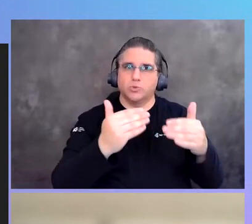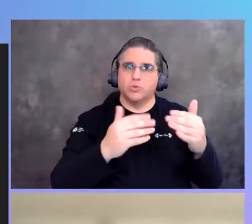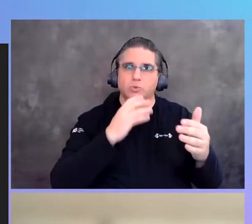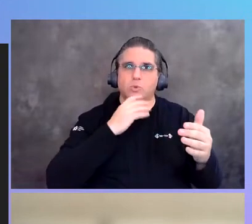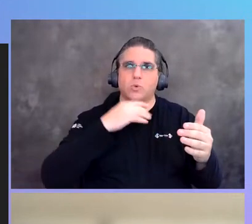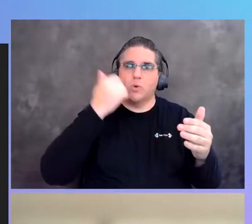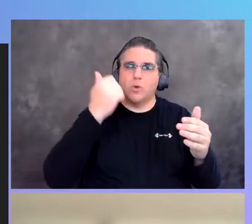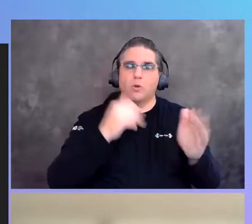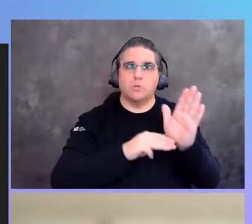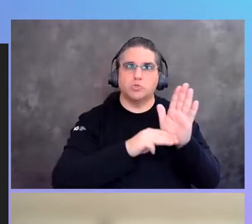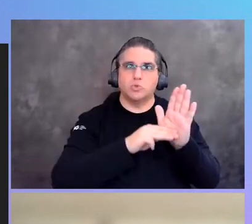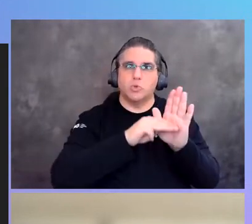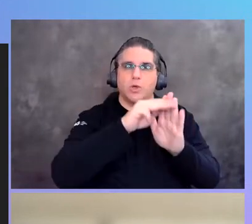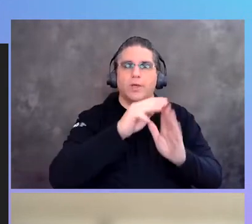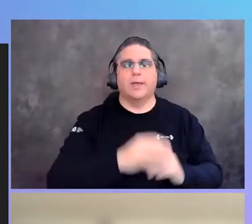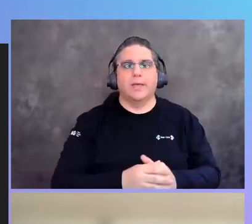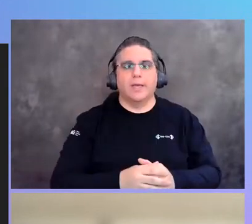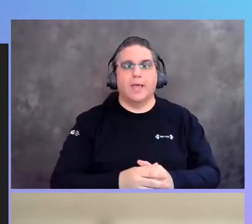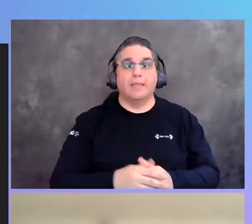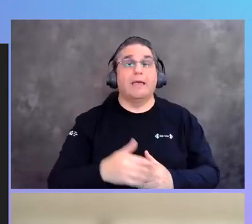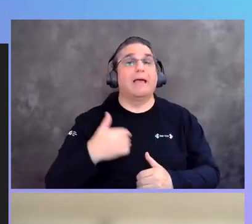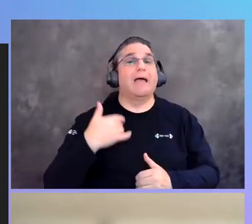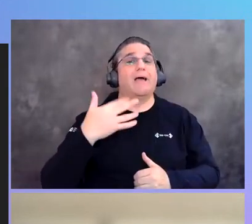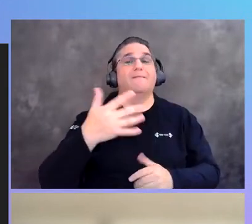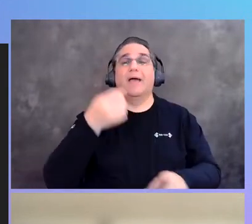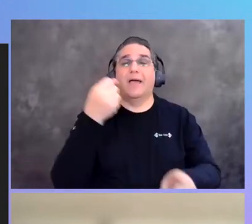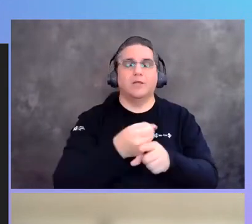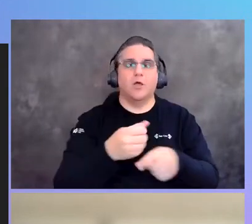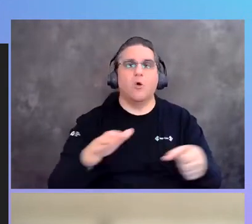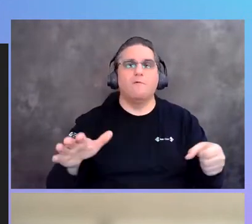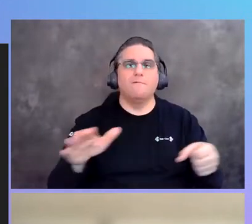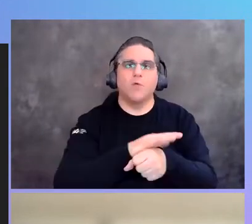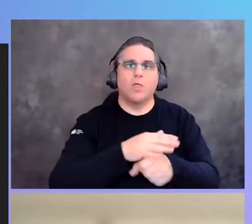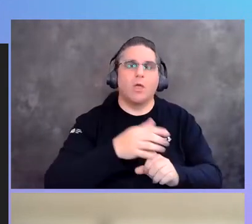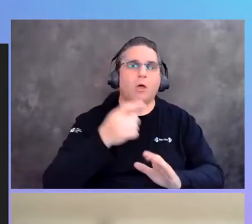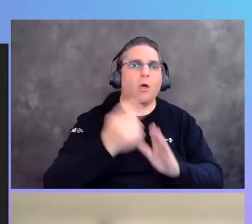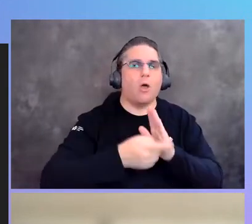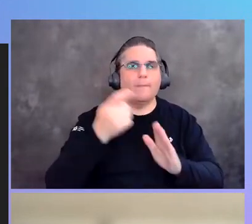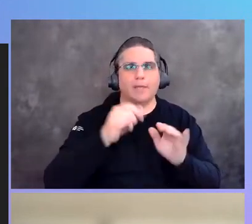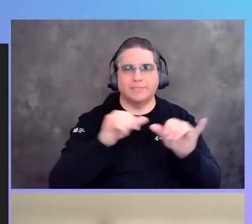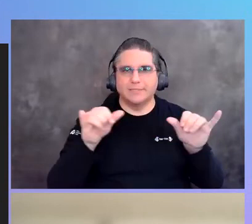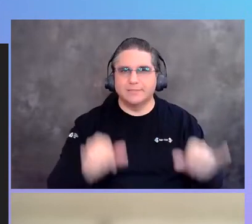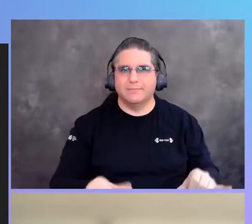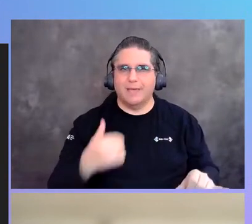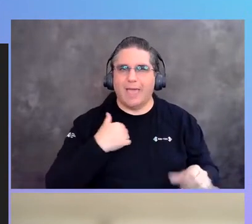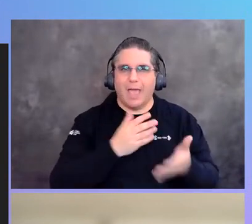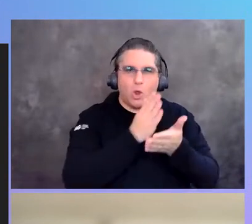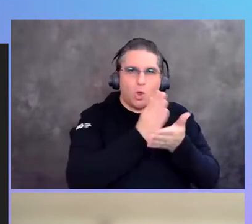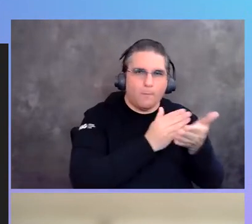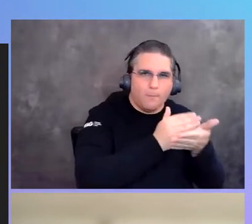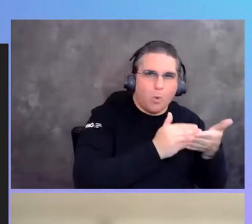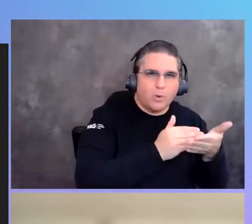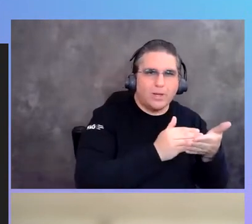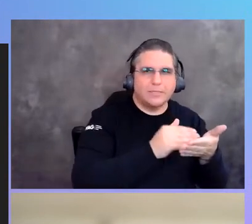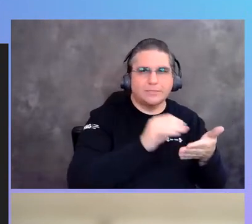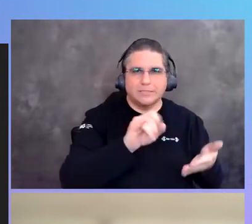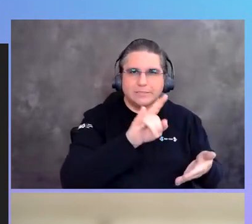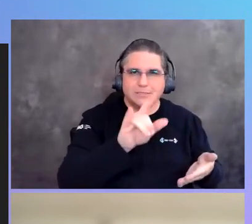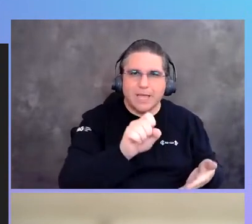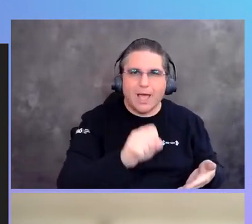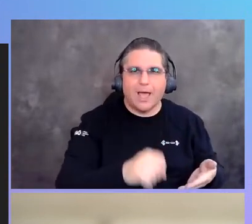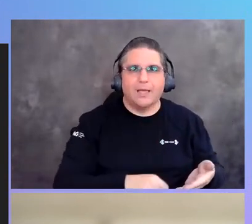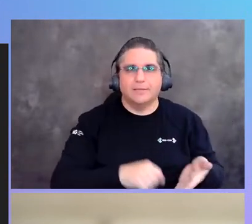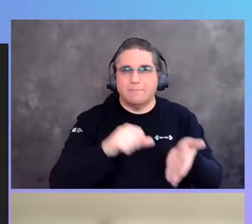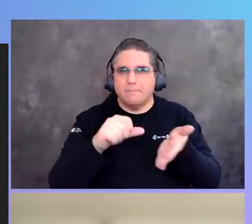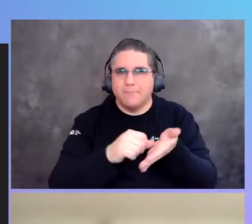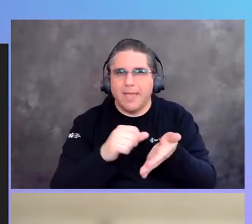fully automated system which had components, styles, and pages and patterns that you